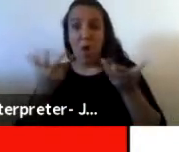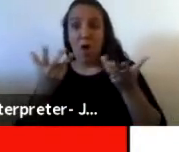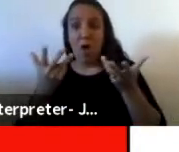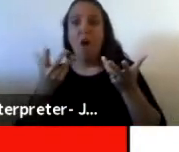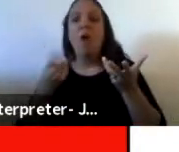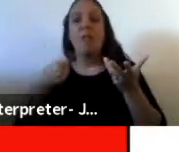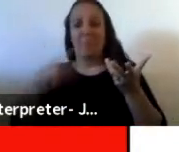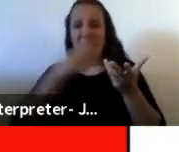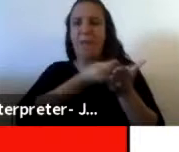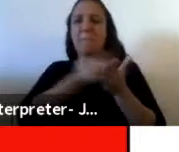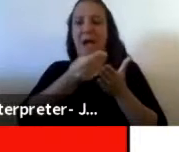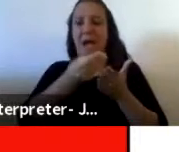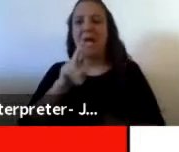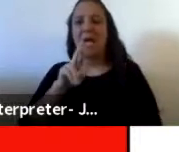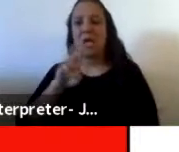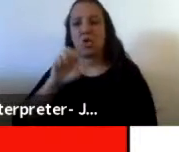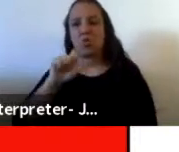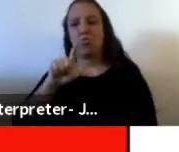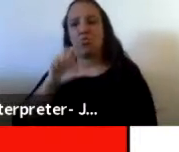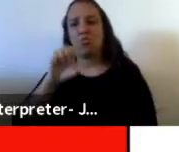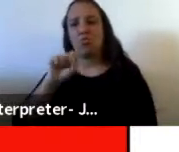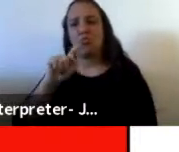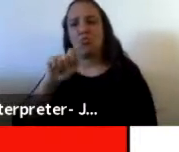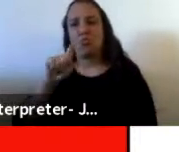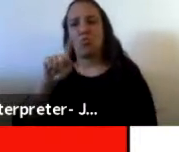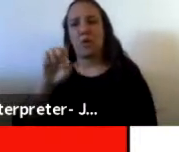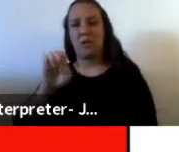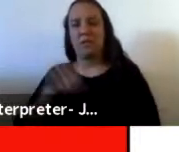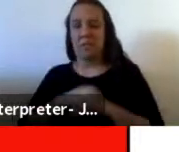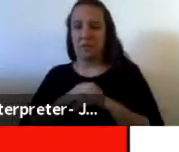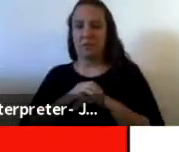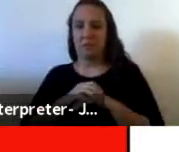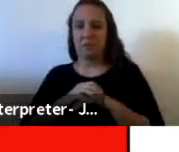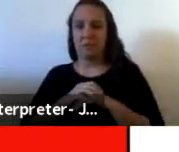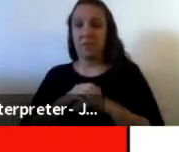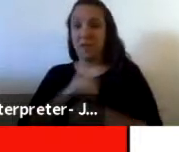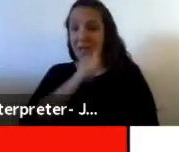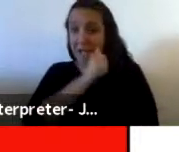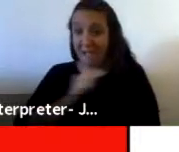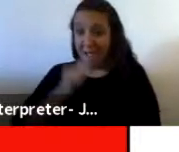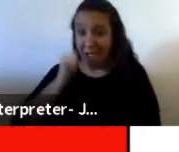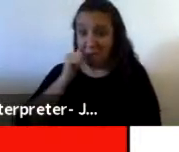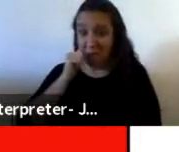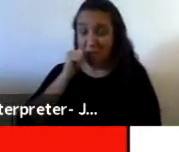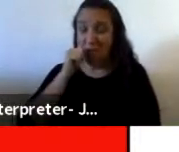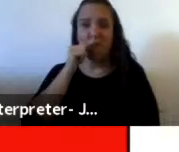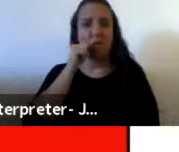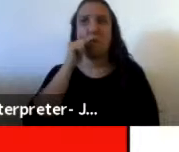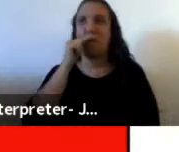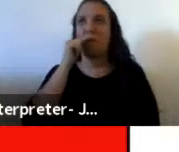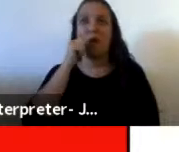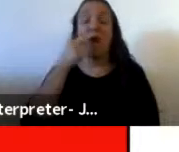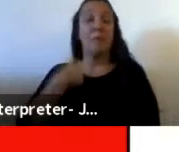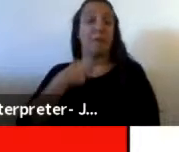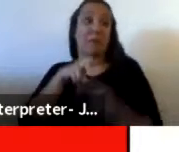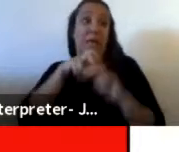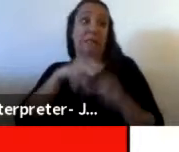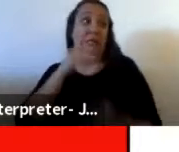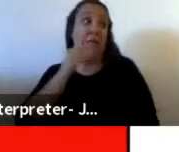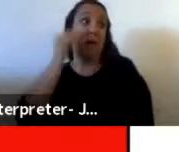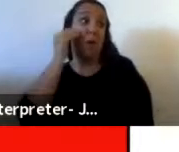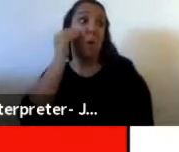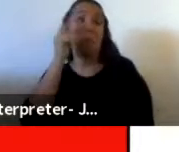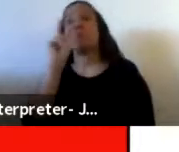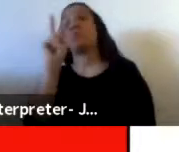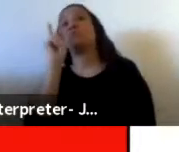estate. They evolve. The same thing with Amazon. Listen, right now people are spending money because as I sit in my home and I look out the window of my